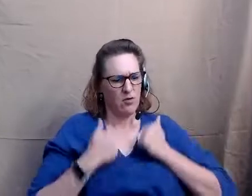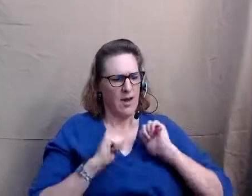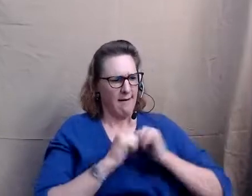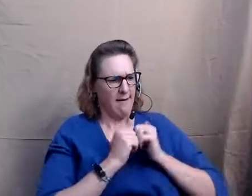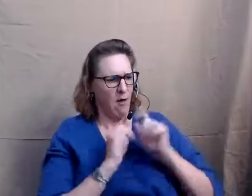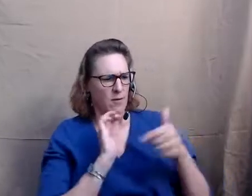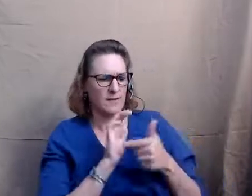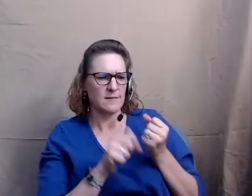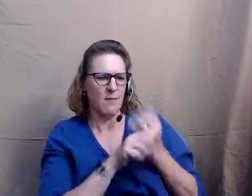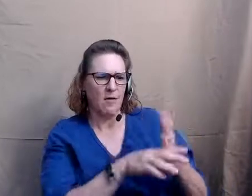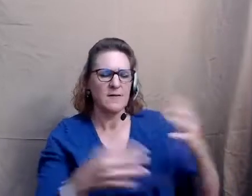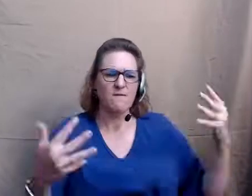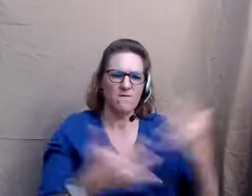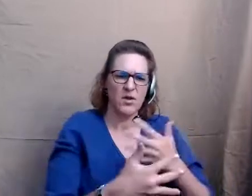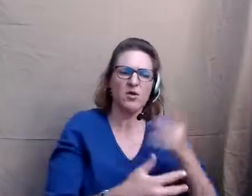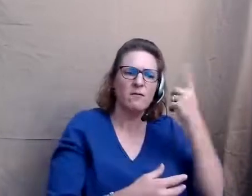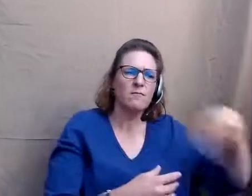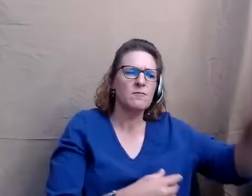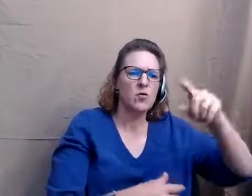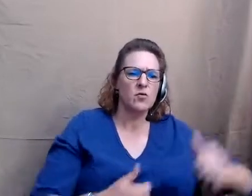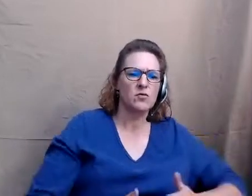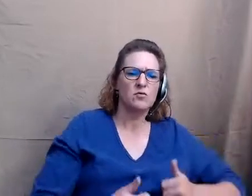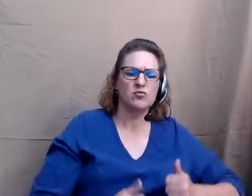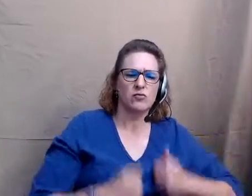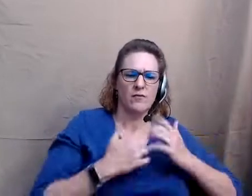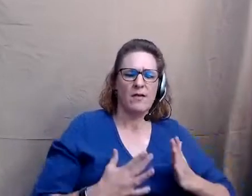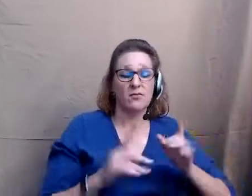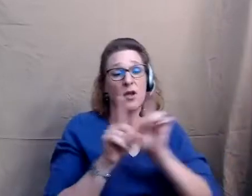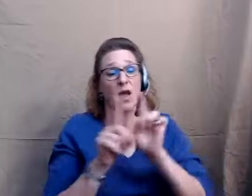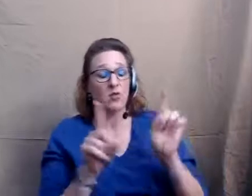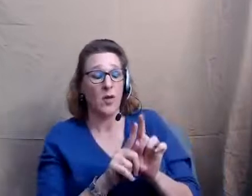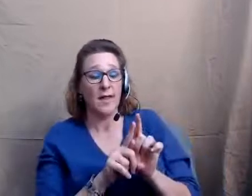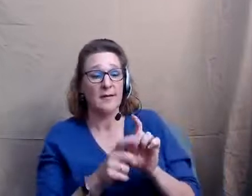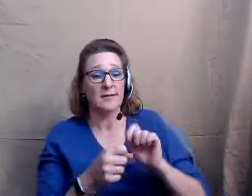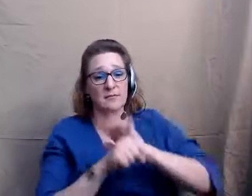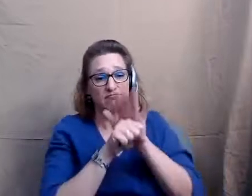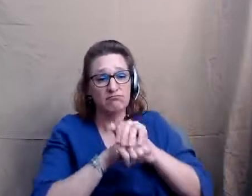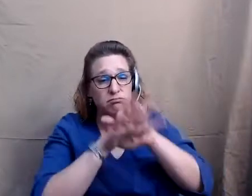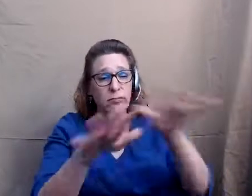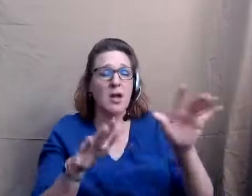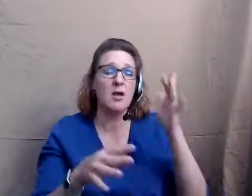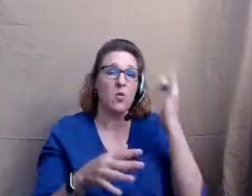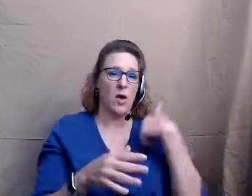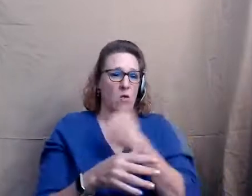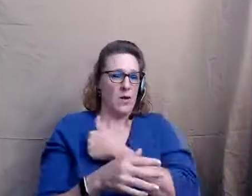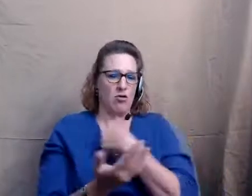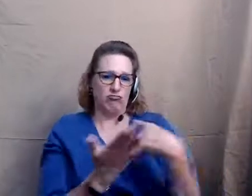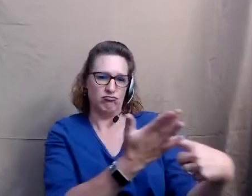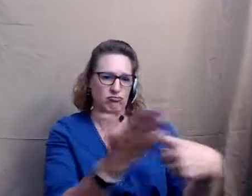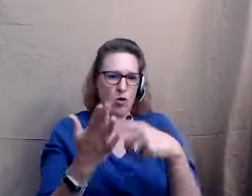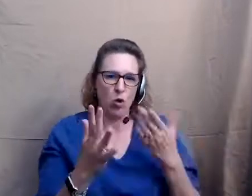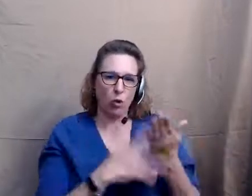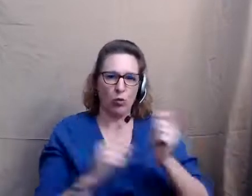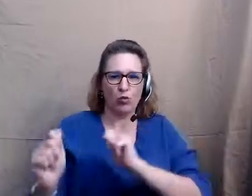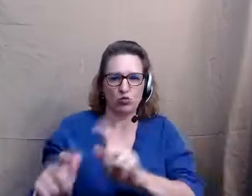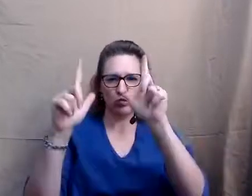need assistance. And of course, by the pandemic, which is why we're talking through screens, and which is also leading to dramatic increases in the